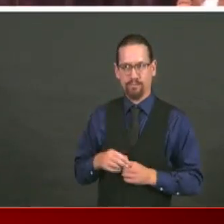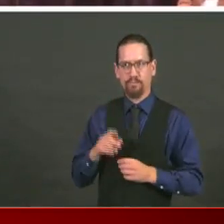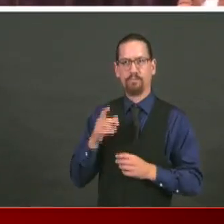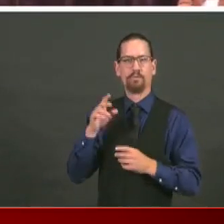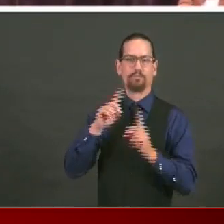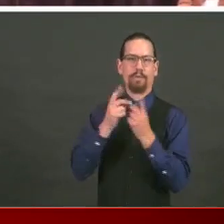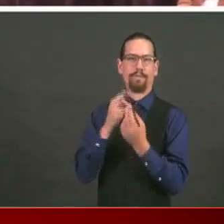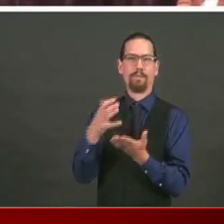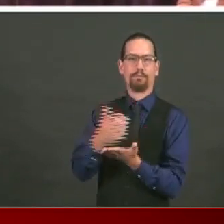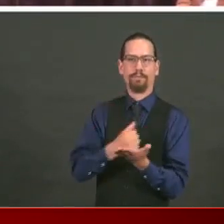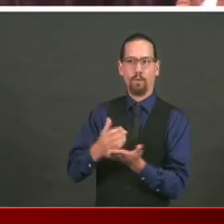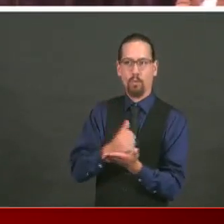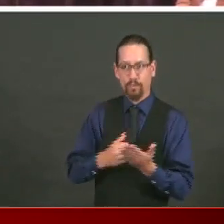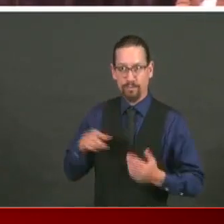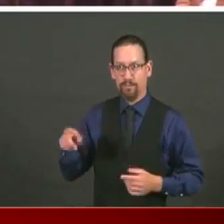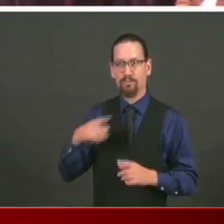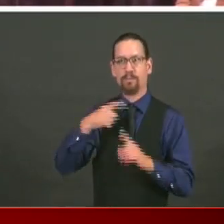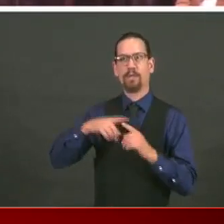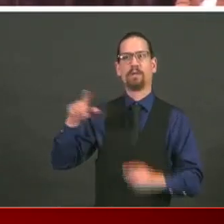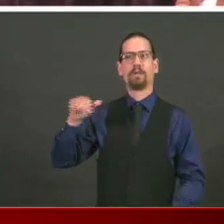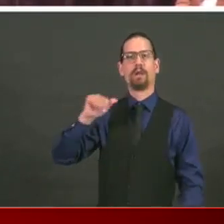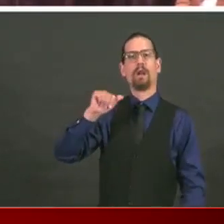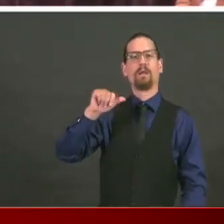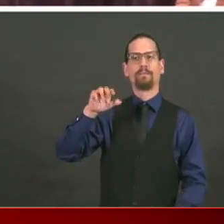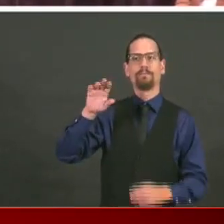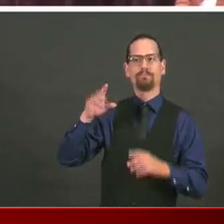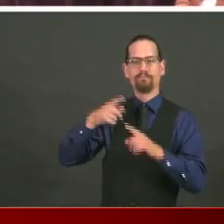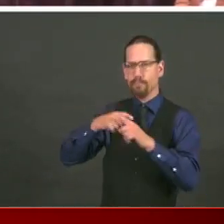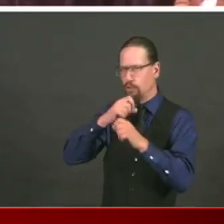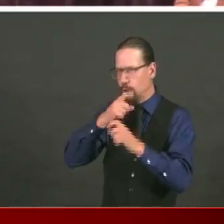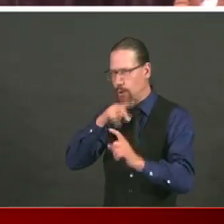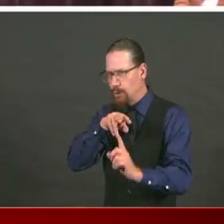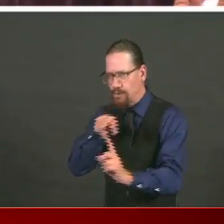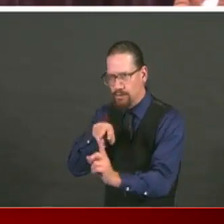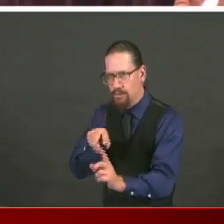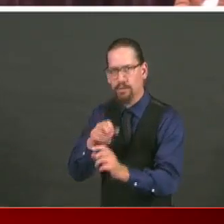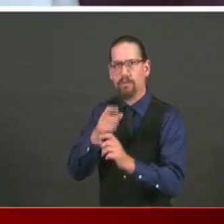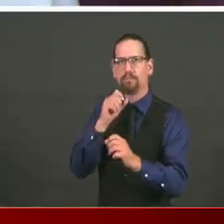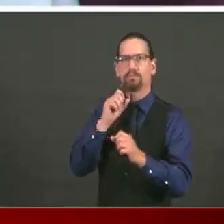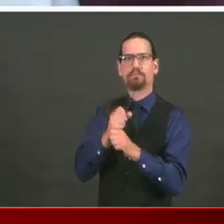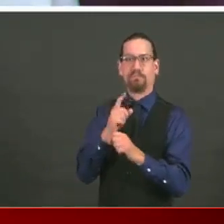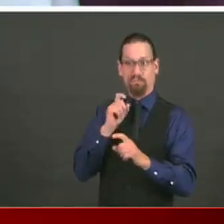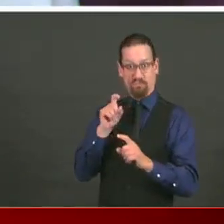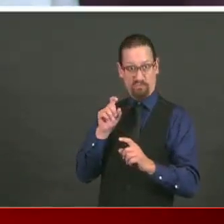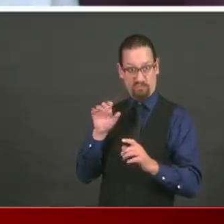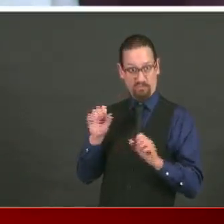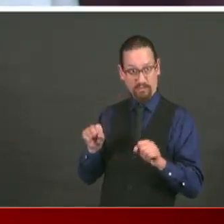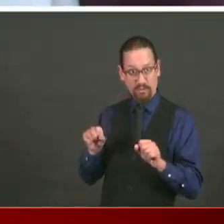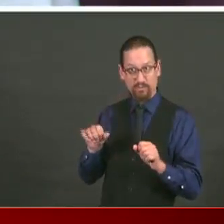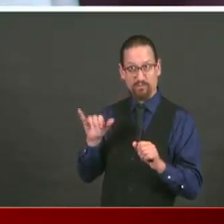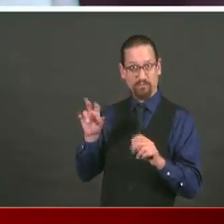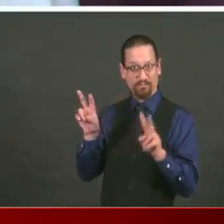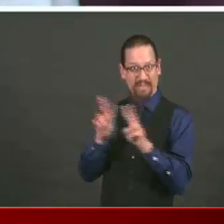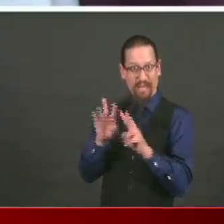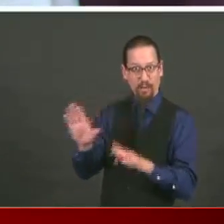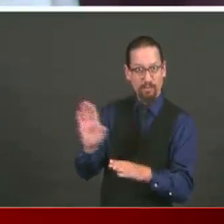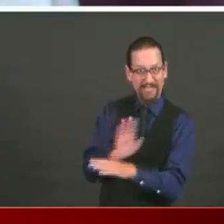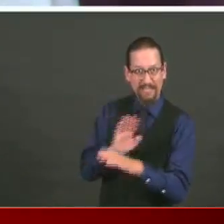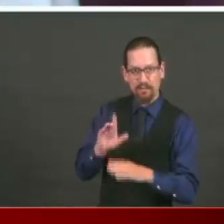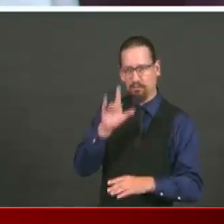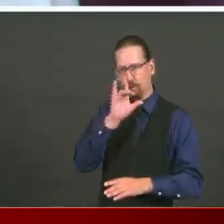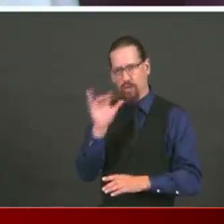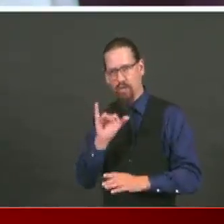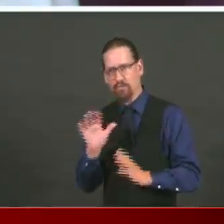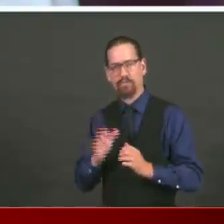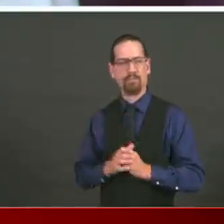algorithm depend on, for lack of a better term, the potential morbidity of the business? Let me see if I can recall